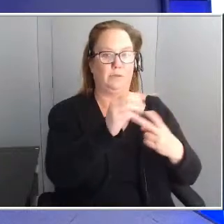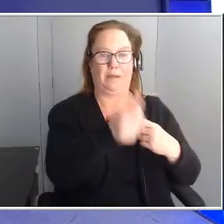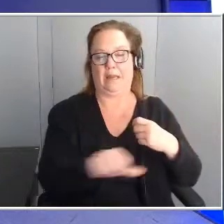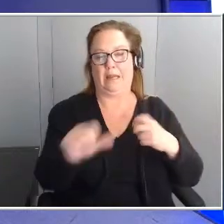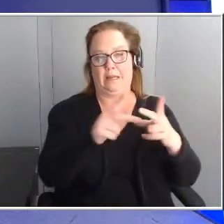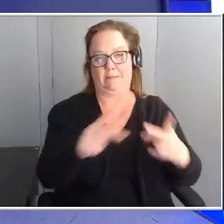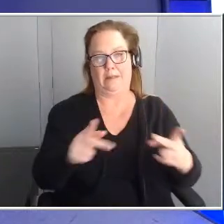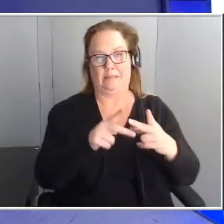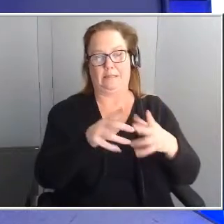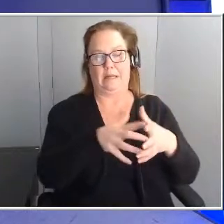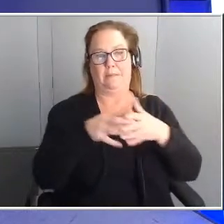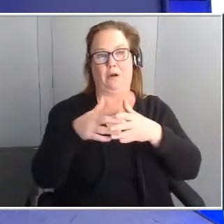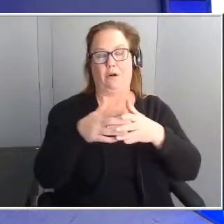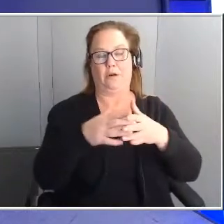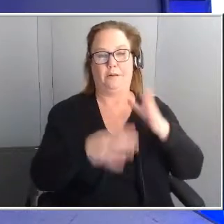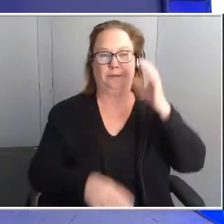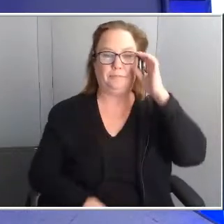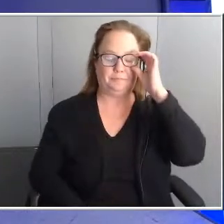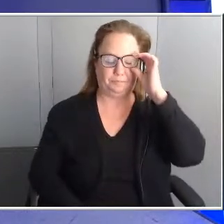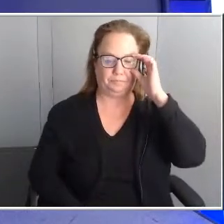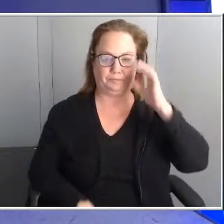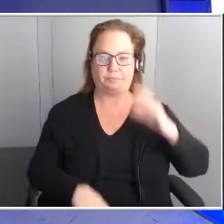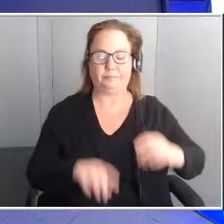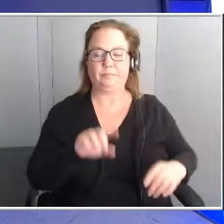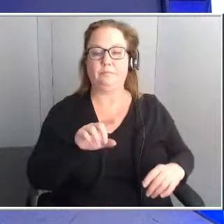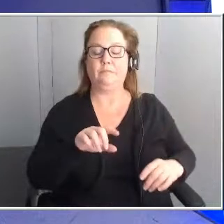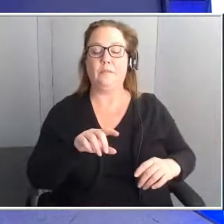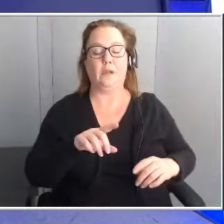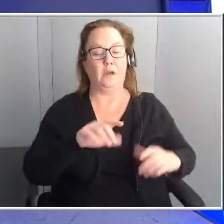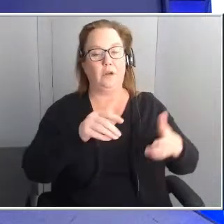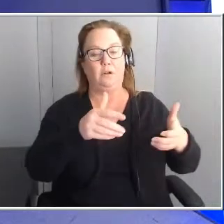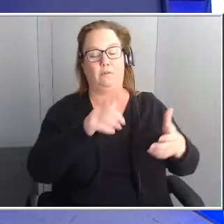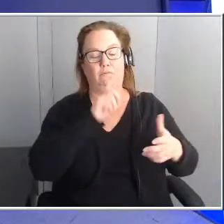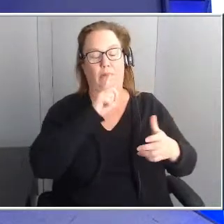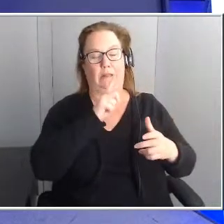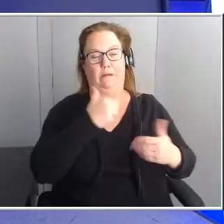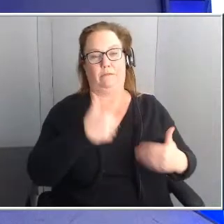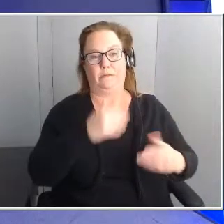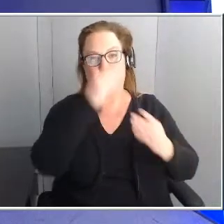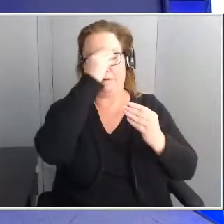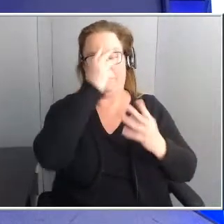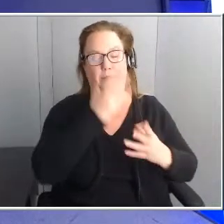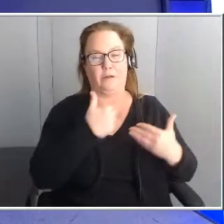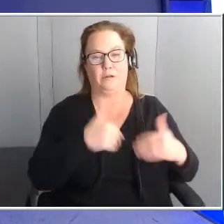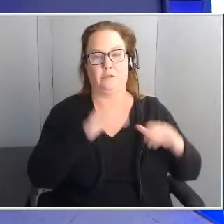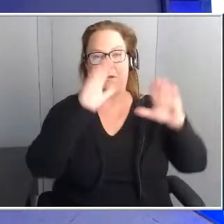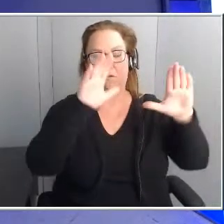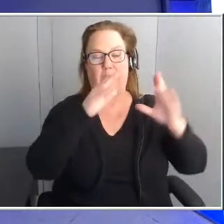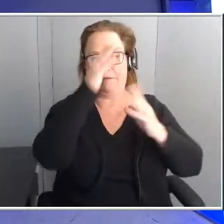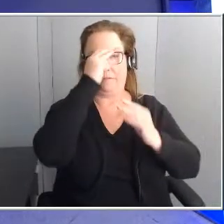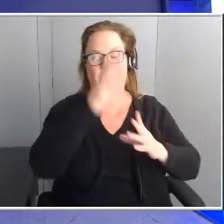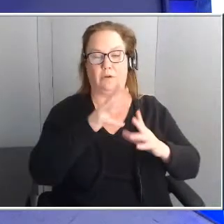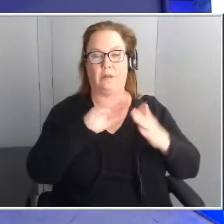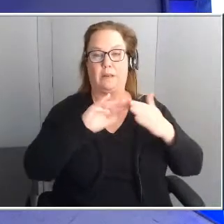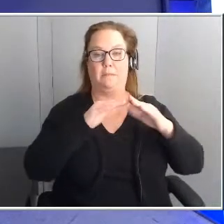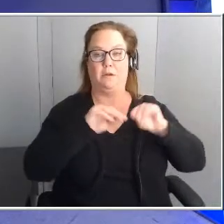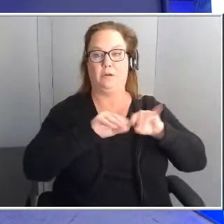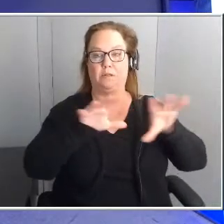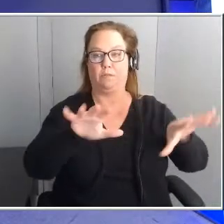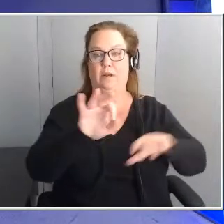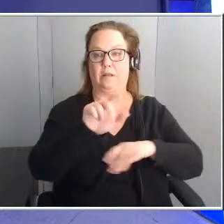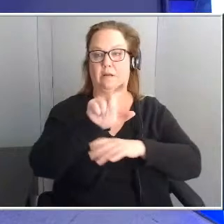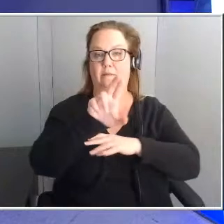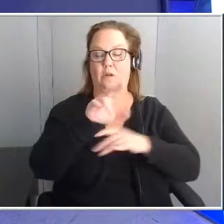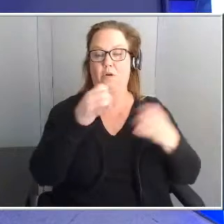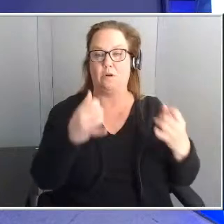haven't narrowed that down yet. Well, we know that, Dr. Schmidtke, you've brought us so much good data. We want to look at the community spread of the flu right now, and I want you to